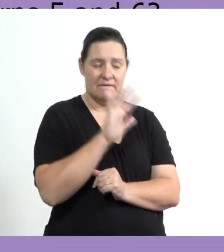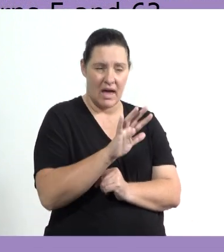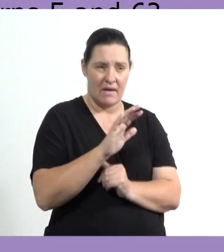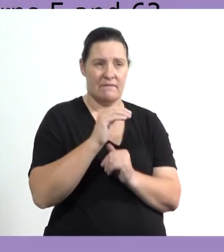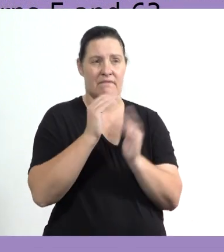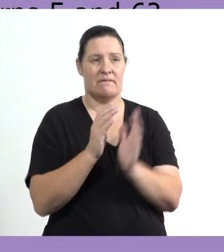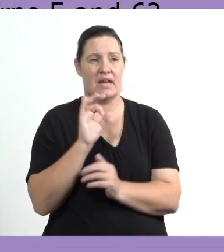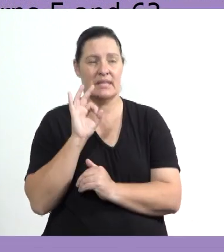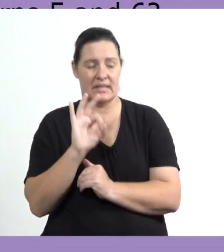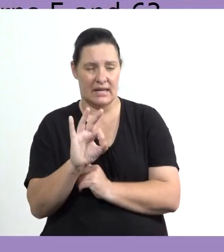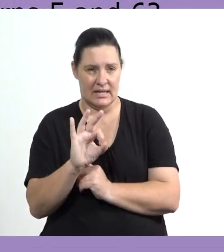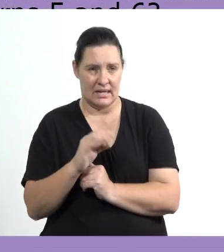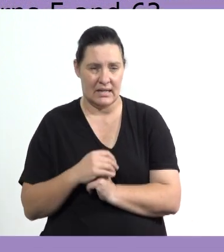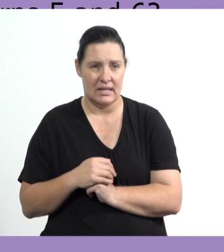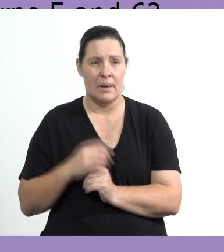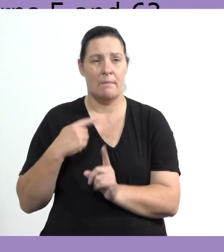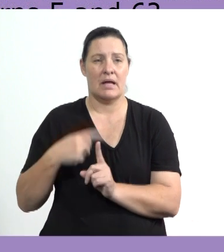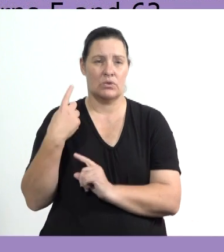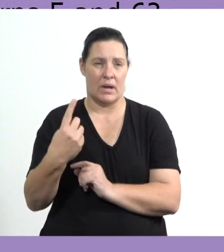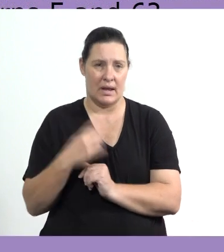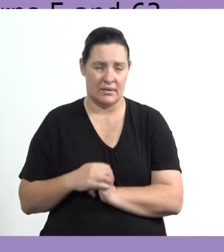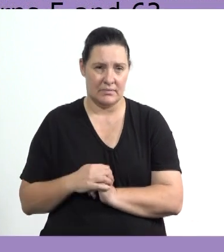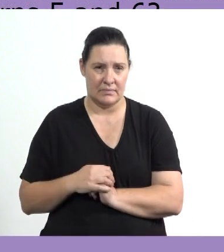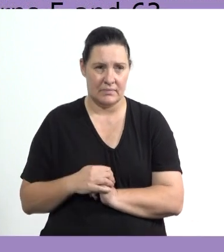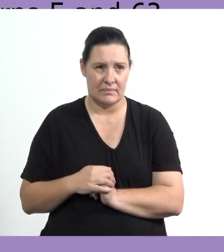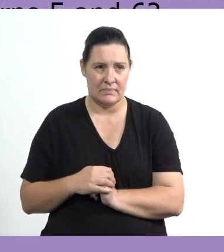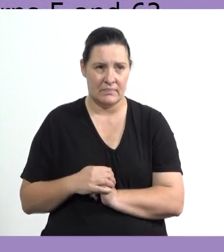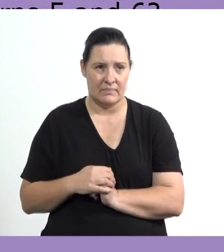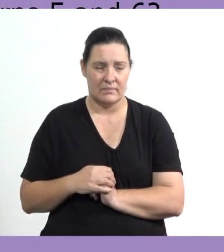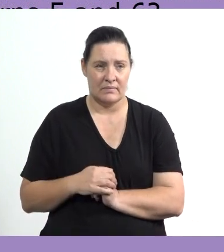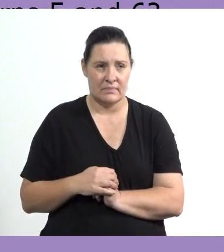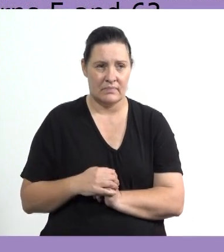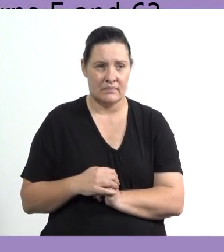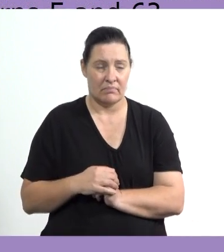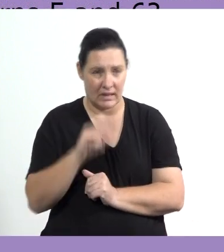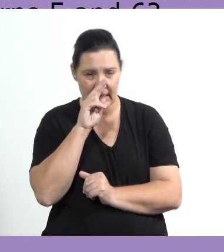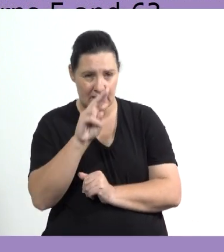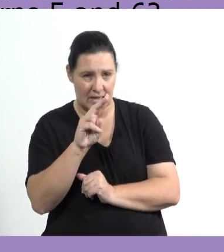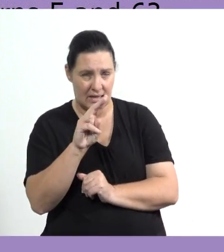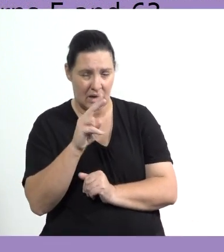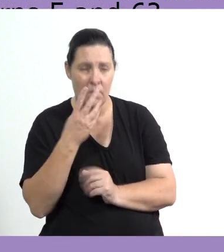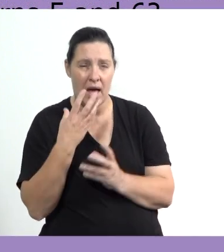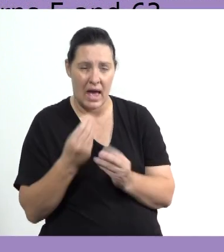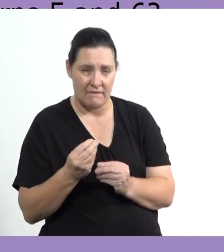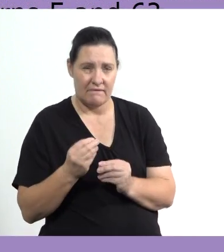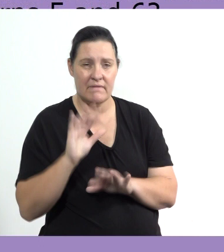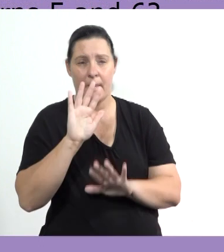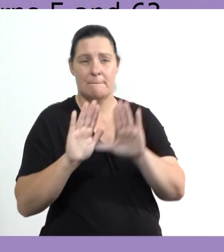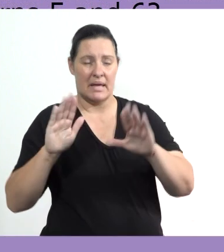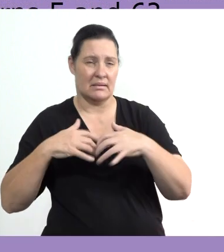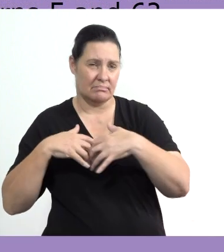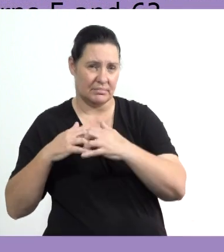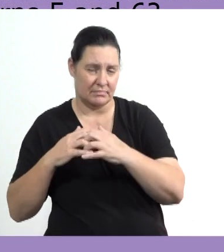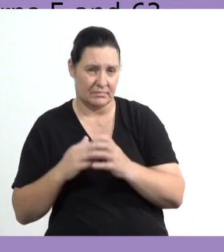are 5 sets of 3s, and we add the 1 in the middle. Can you see that we are now